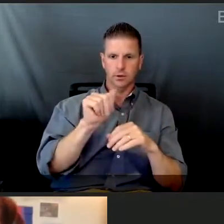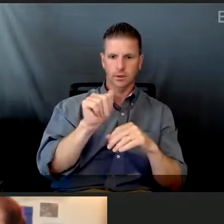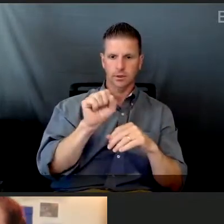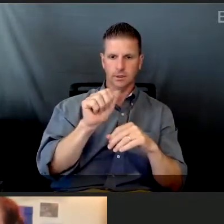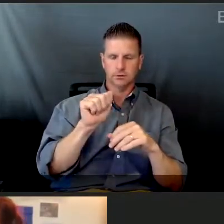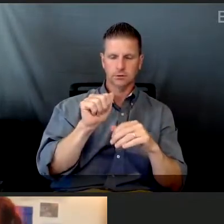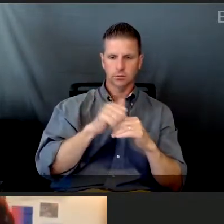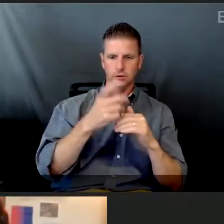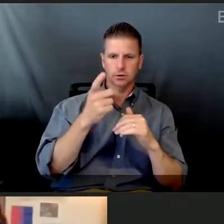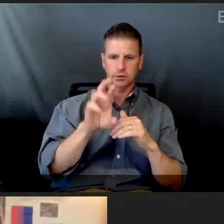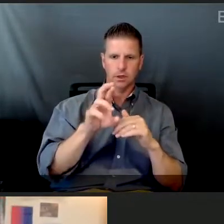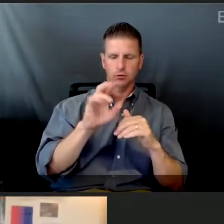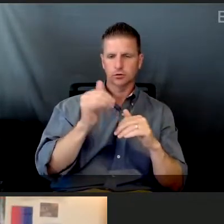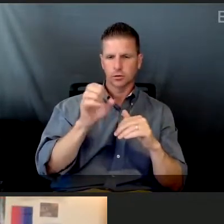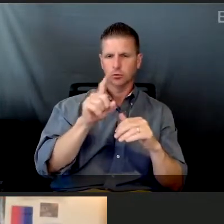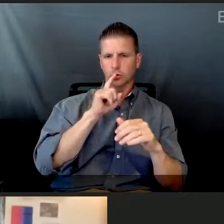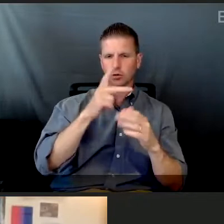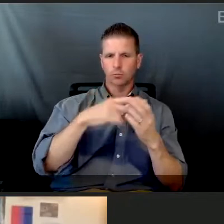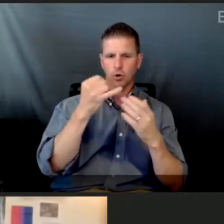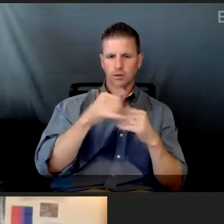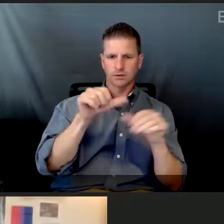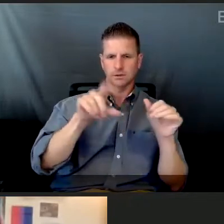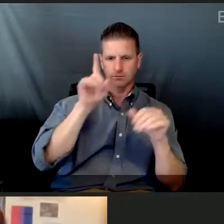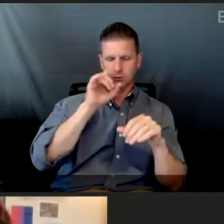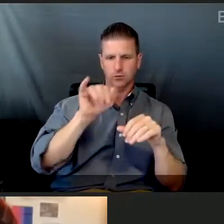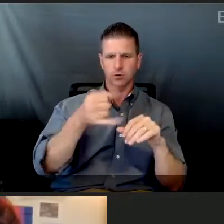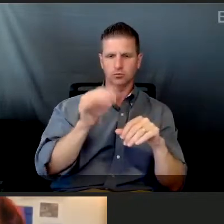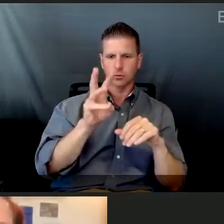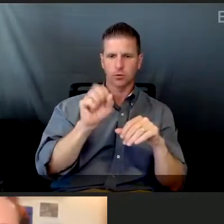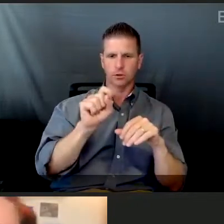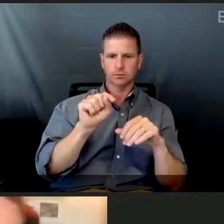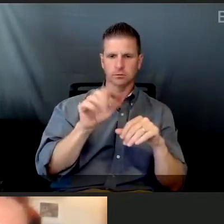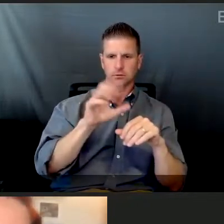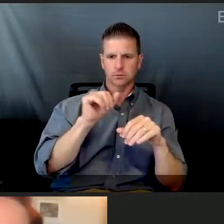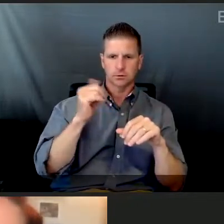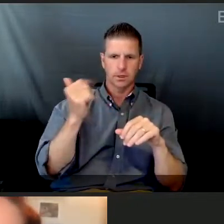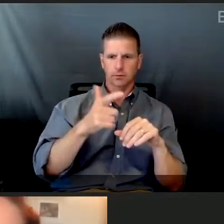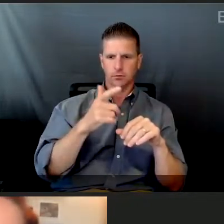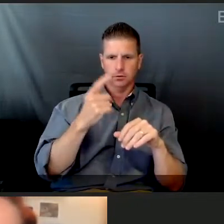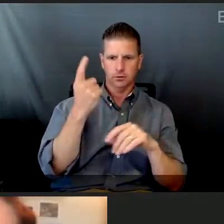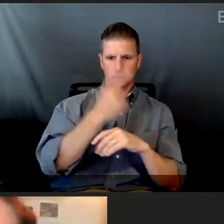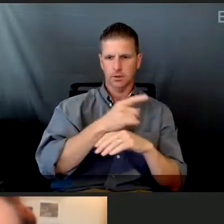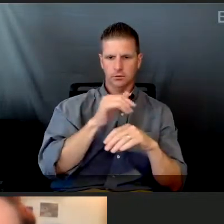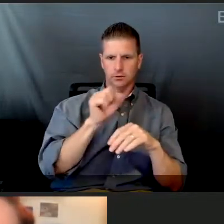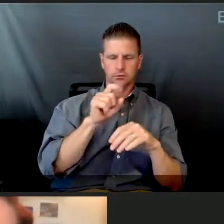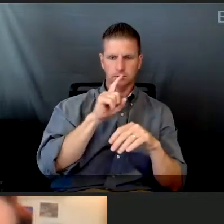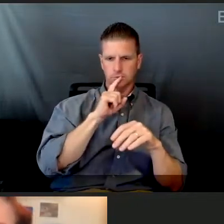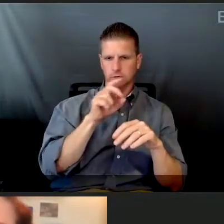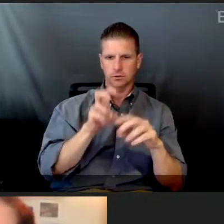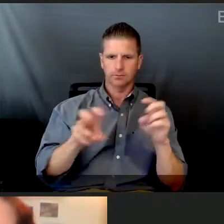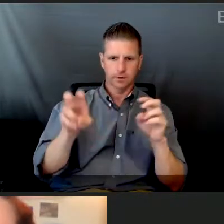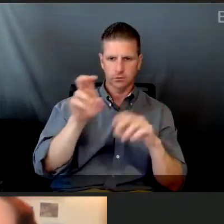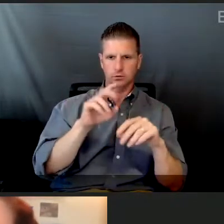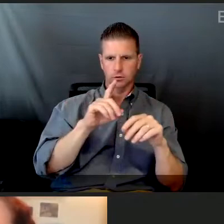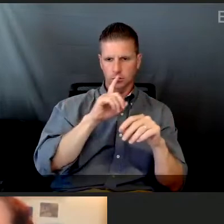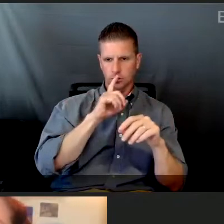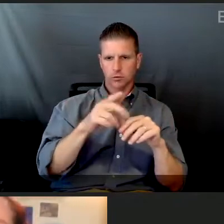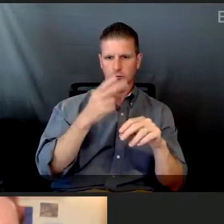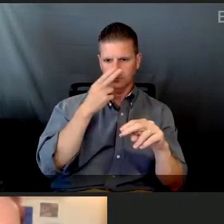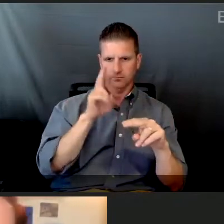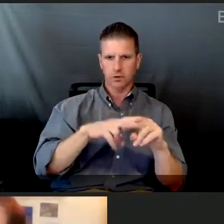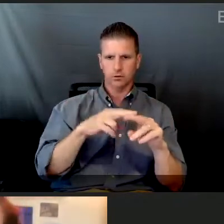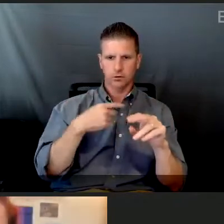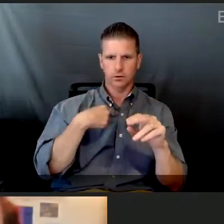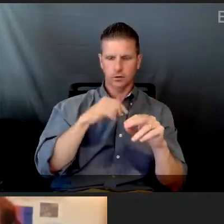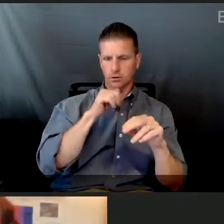Dr. Jane Rigby, who is the project scientist for JWST, and it's every single day is just such an adventure, and it's very fun, and I do